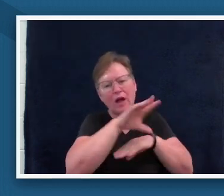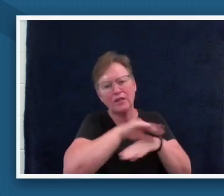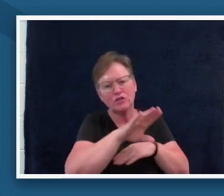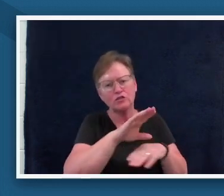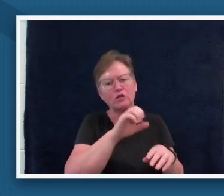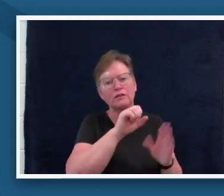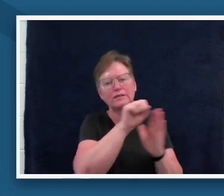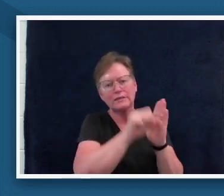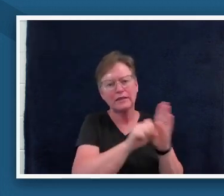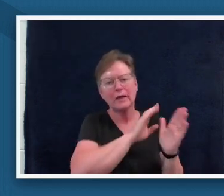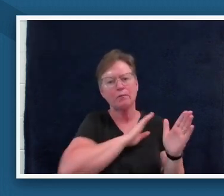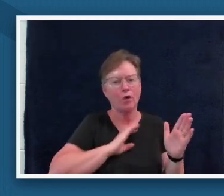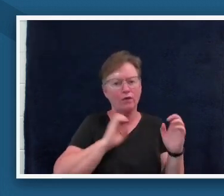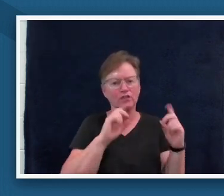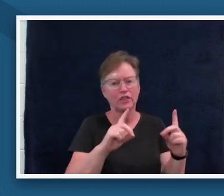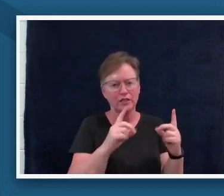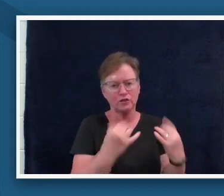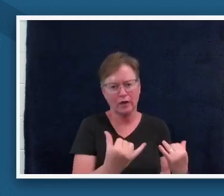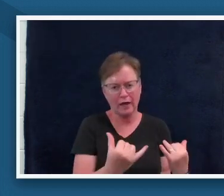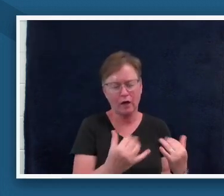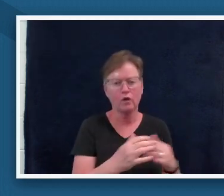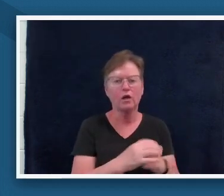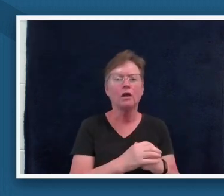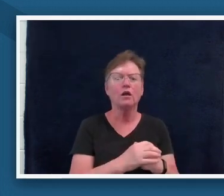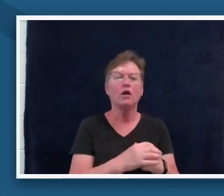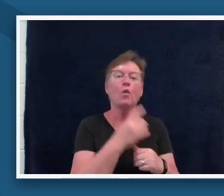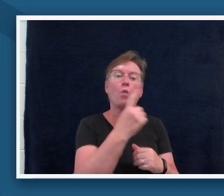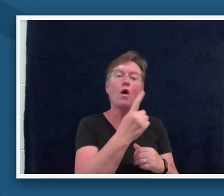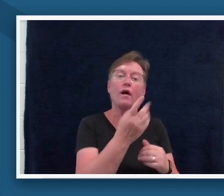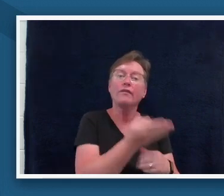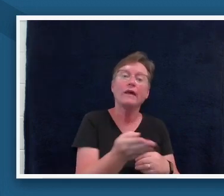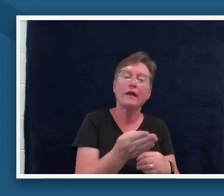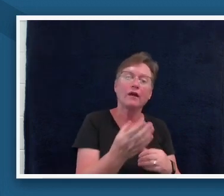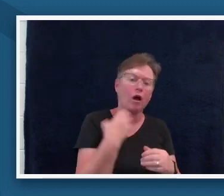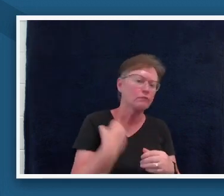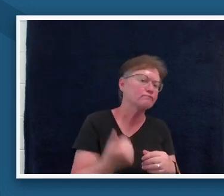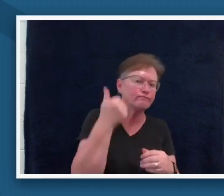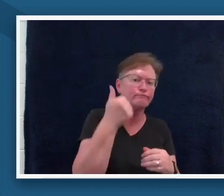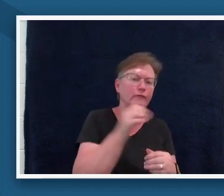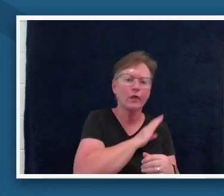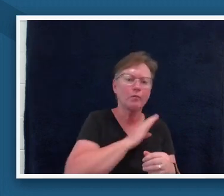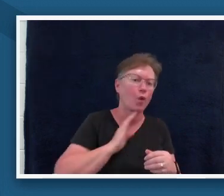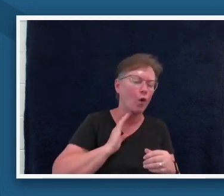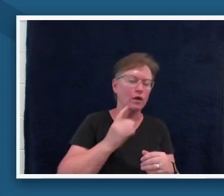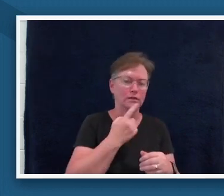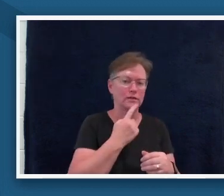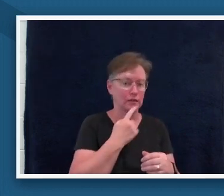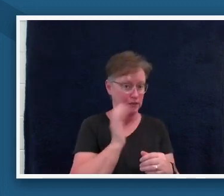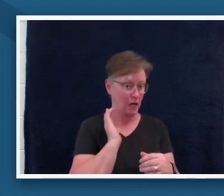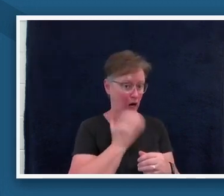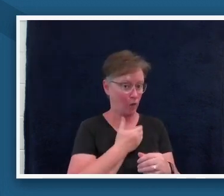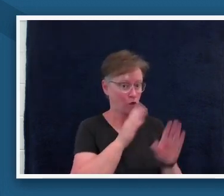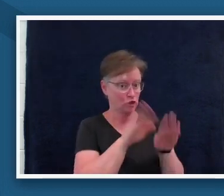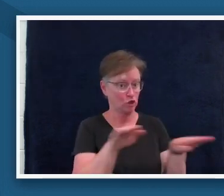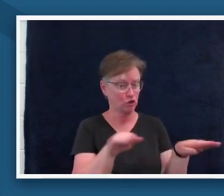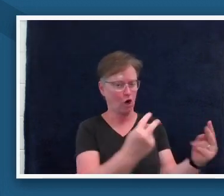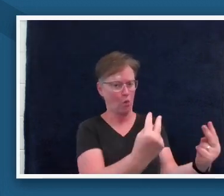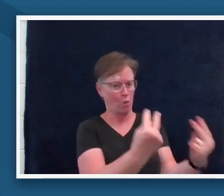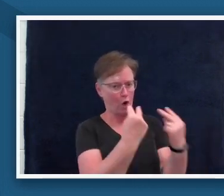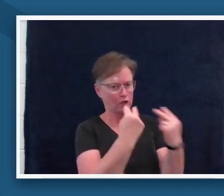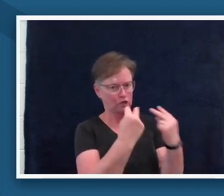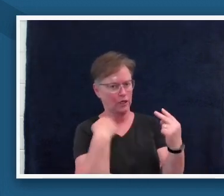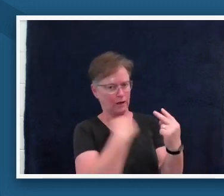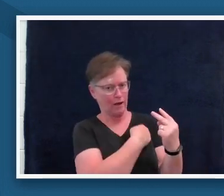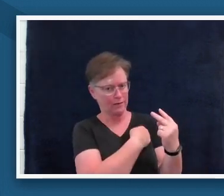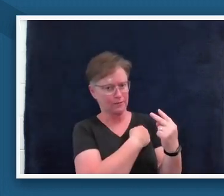now. And one of the things our chairman of the board regularly says is our children are watching us. And they really